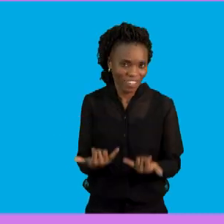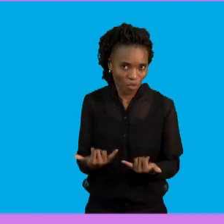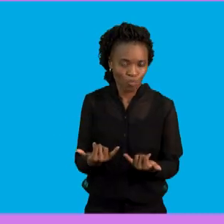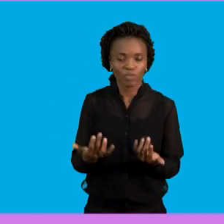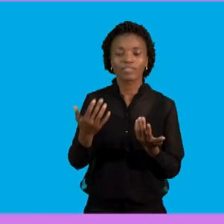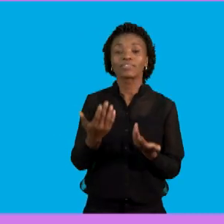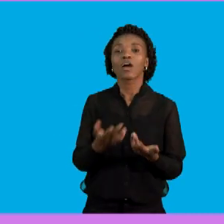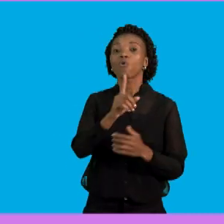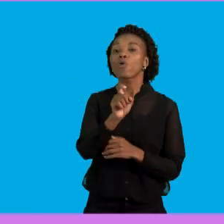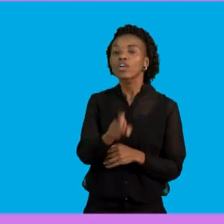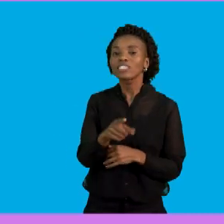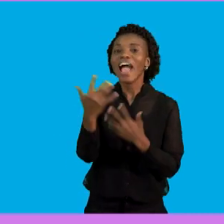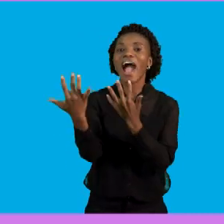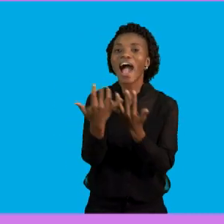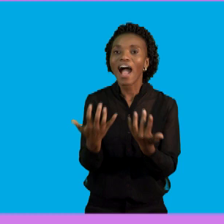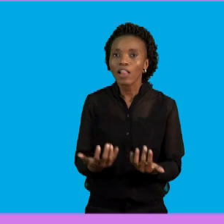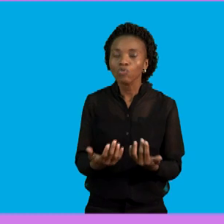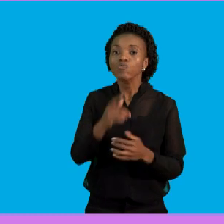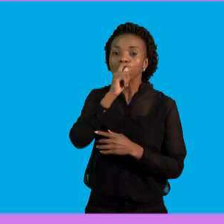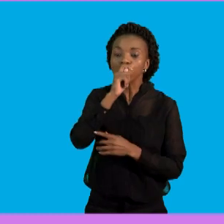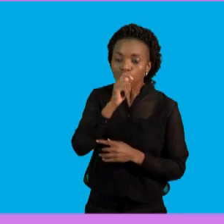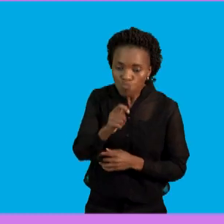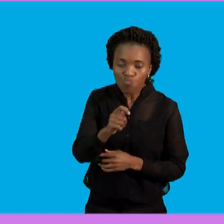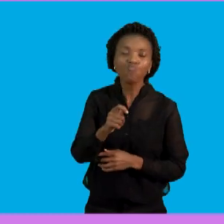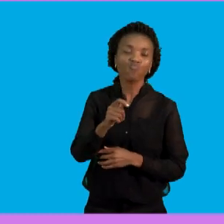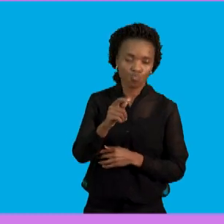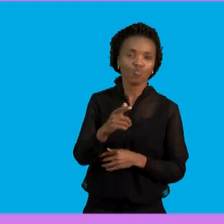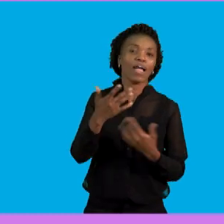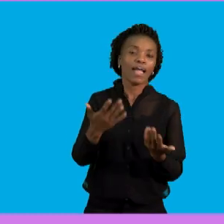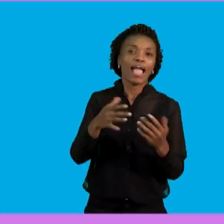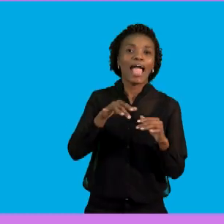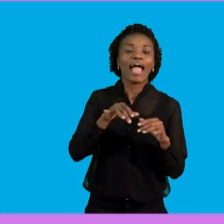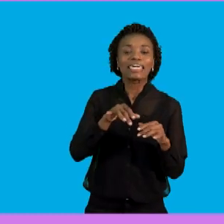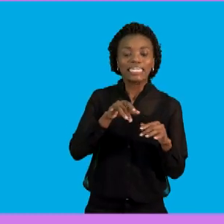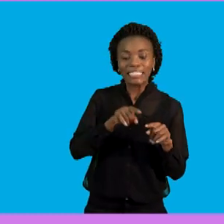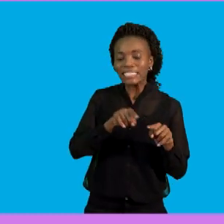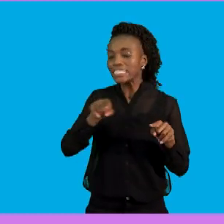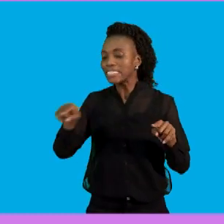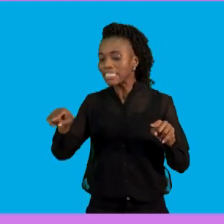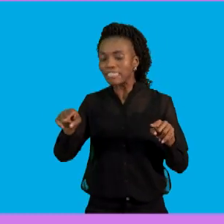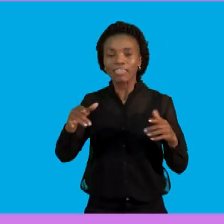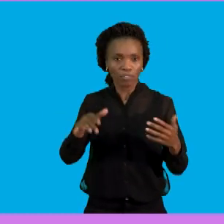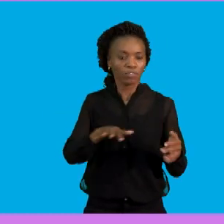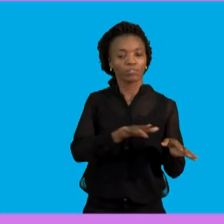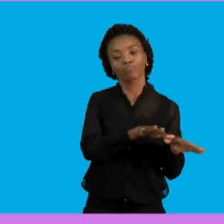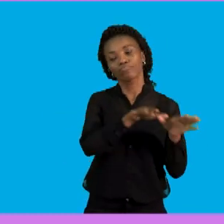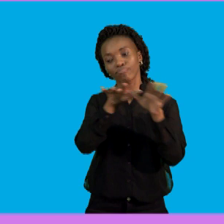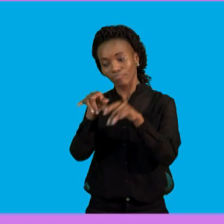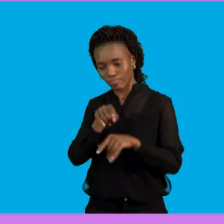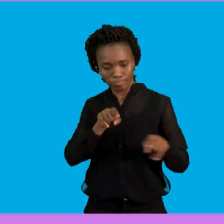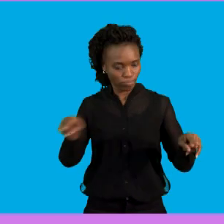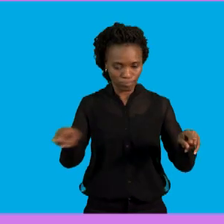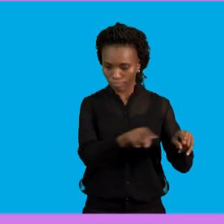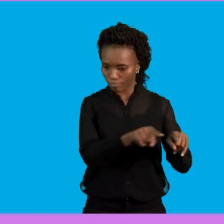are dealing with a number or a ratio scale, calculate the actual distance in kilometers as a crow flies